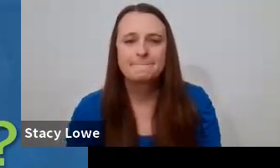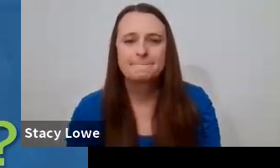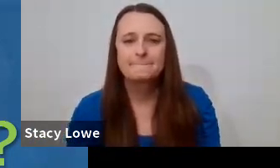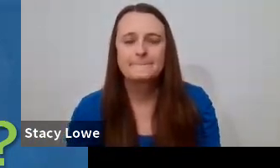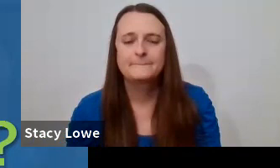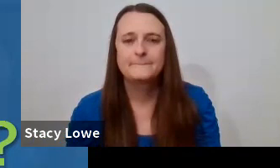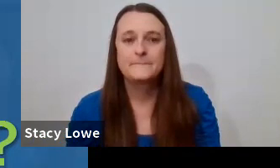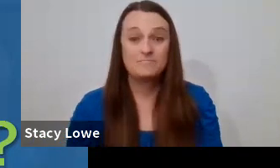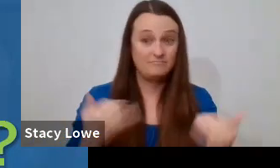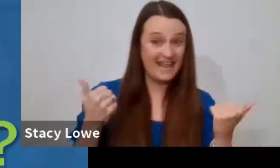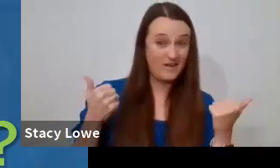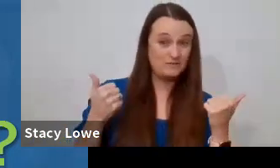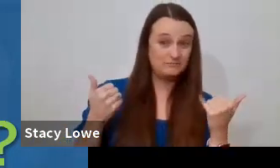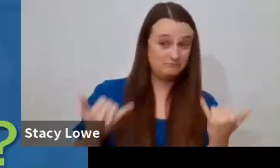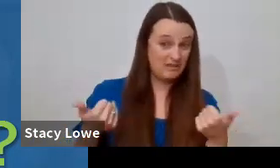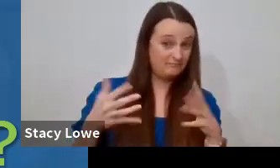How about now?